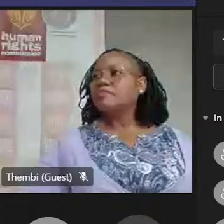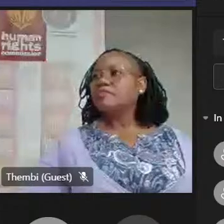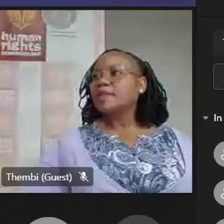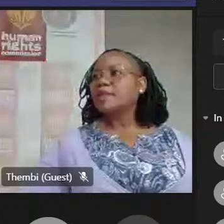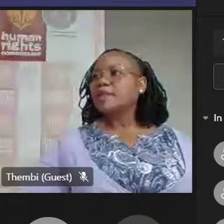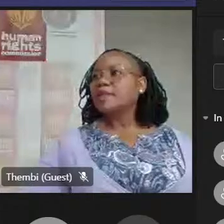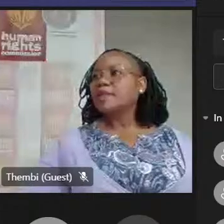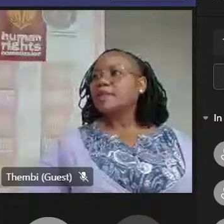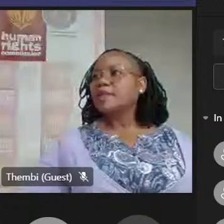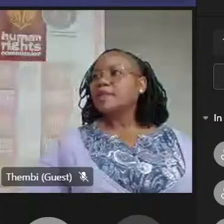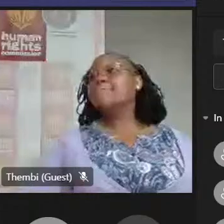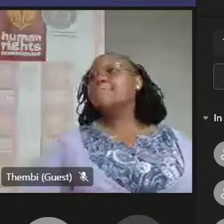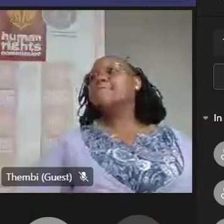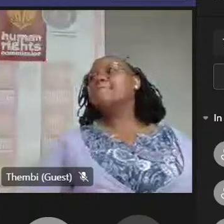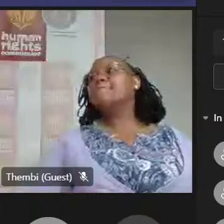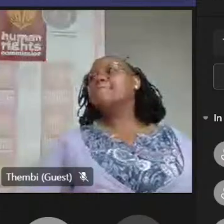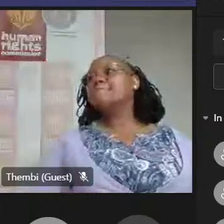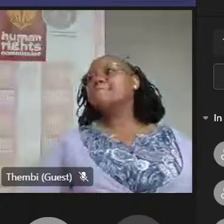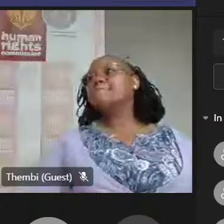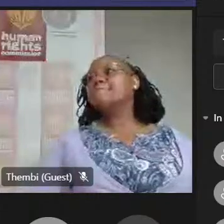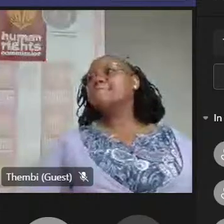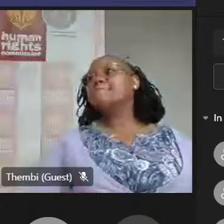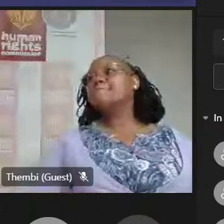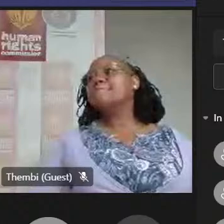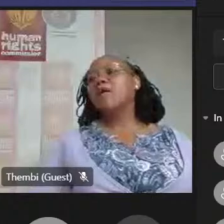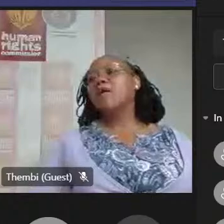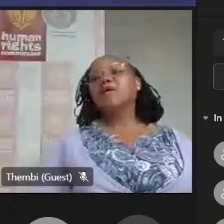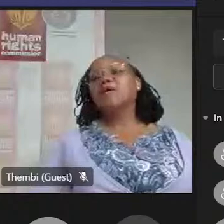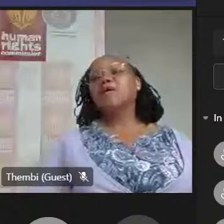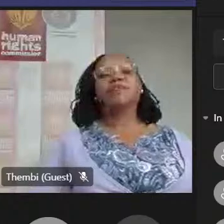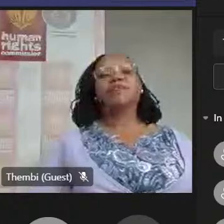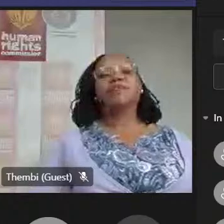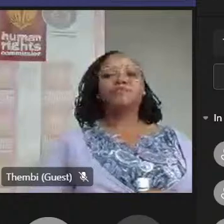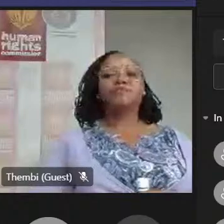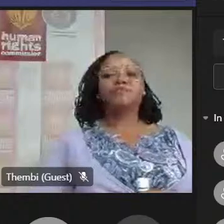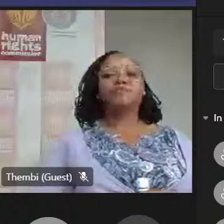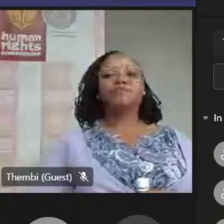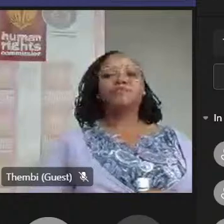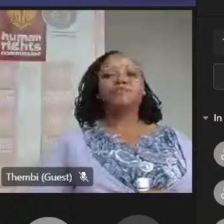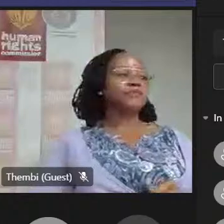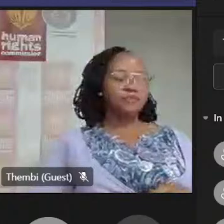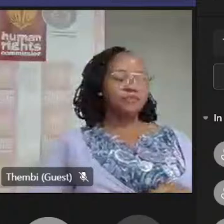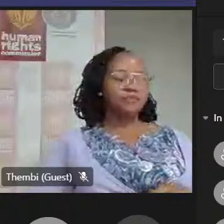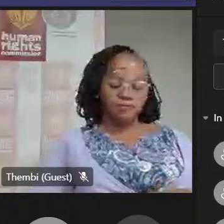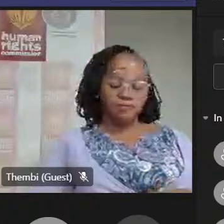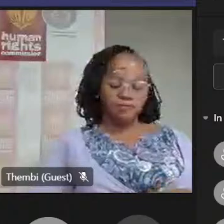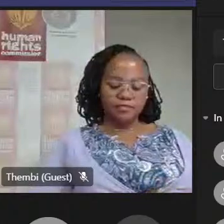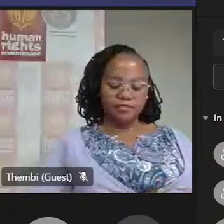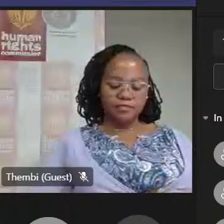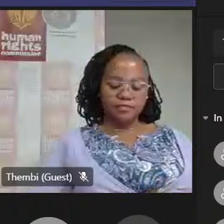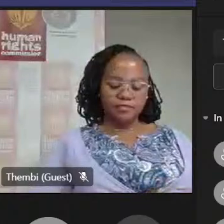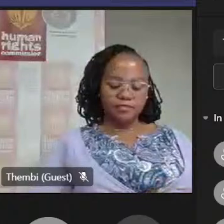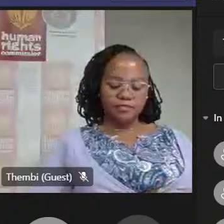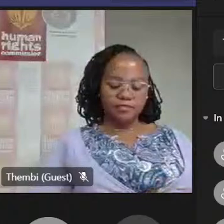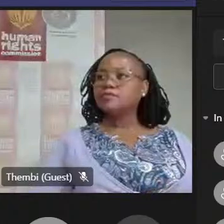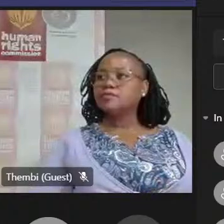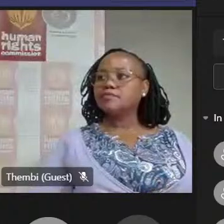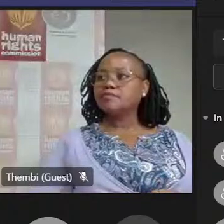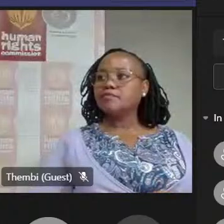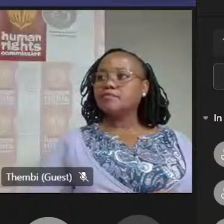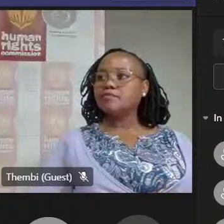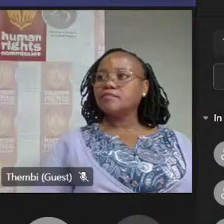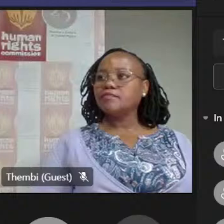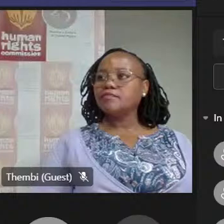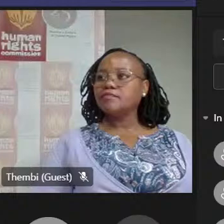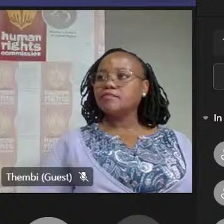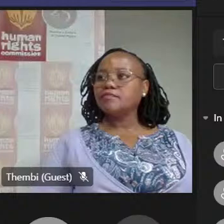questions, and then we will give over to you for your response, if that's fine, Commissioner, if that's fine. And then after Prof's